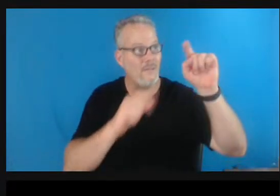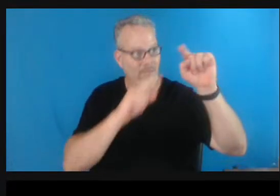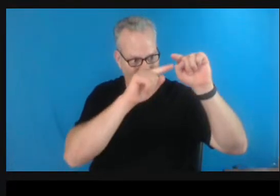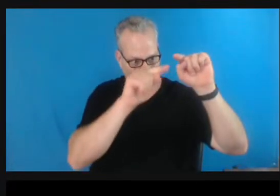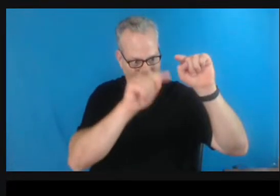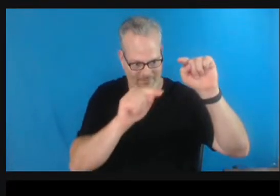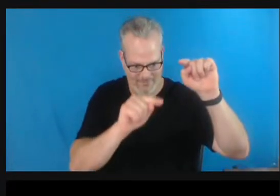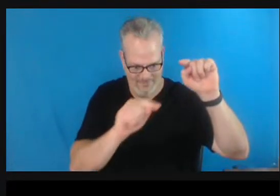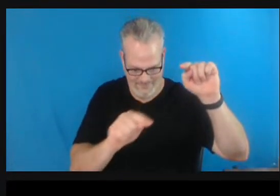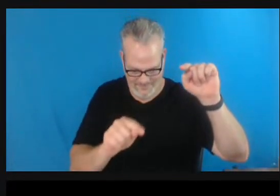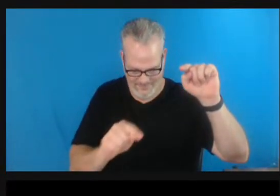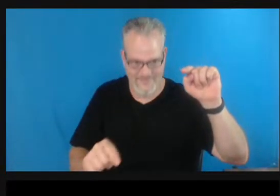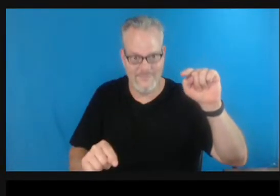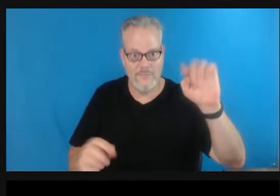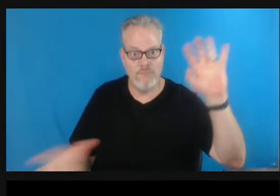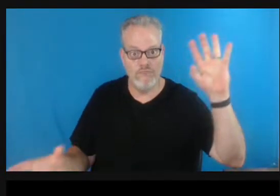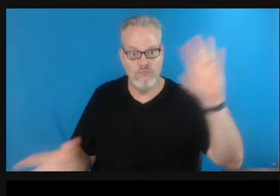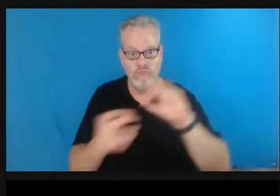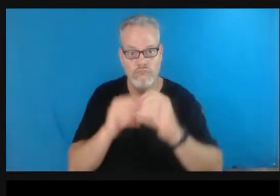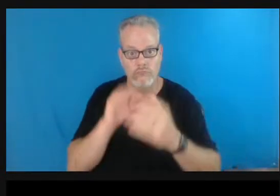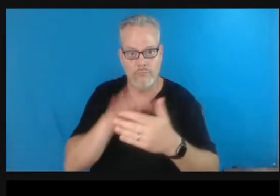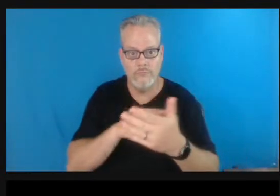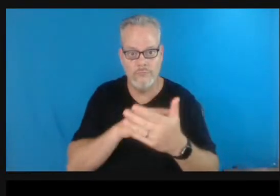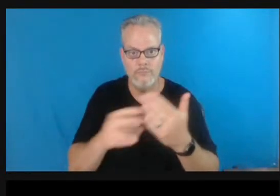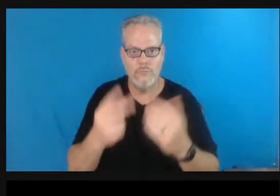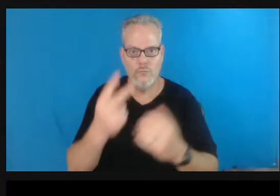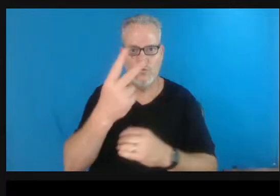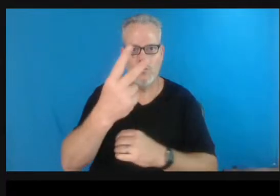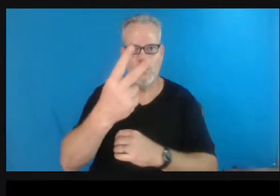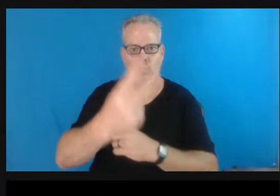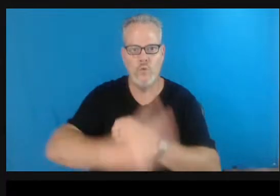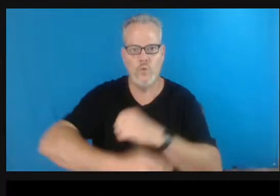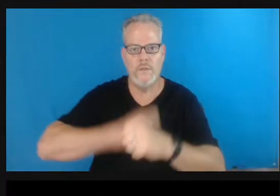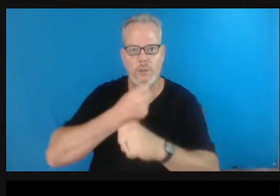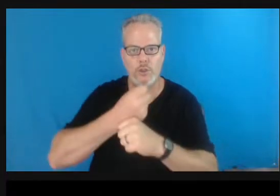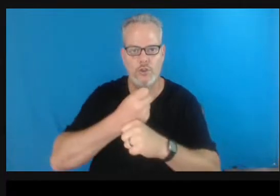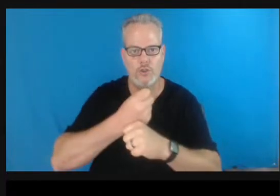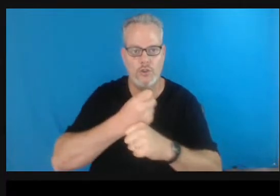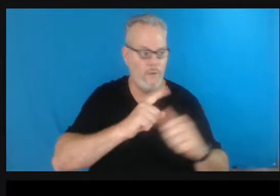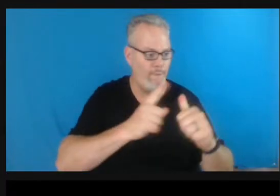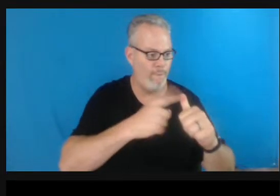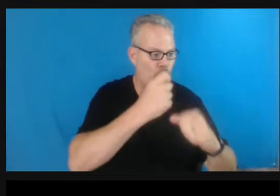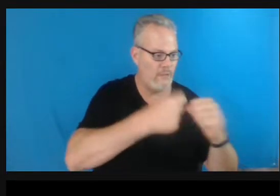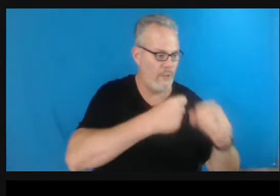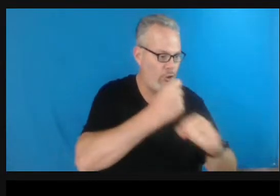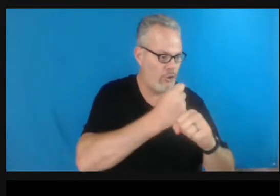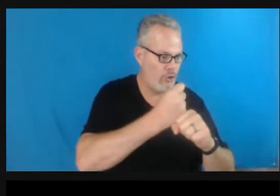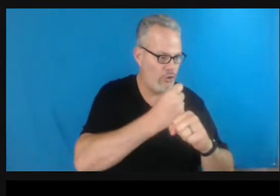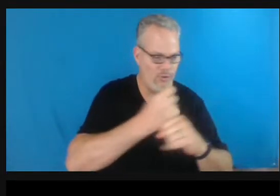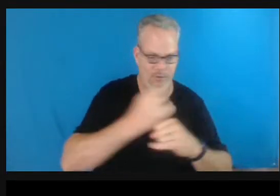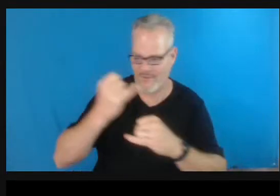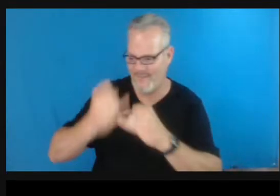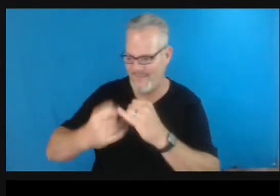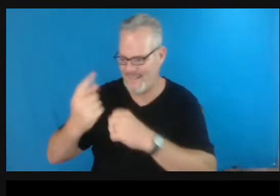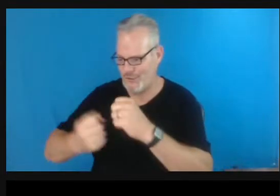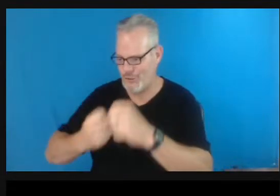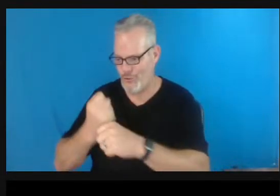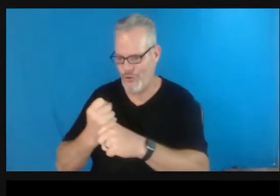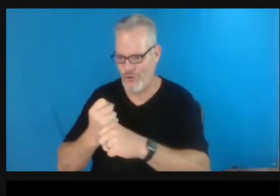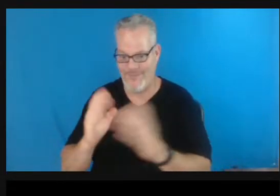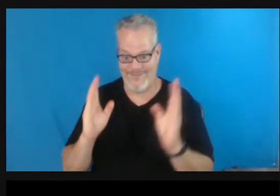2-year plots, so this is year 1 and year 2, and then here we're in the last 5 months of the second